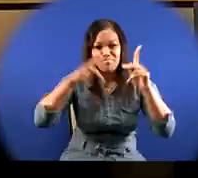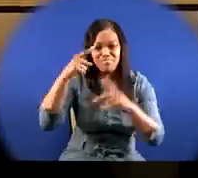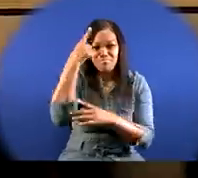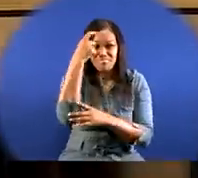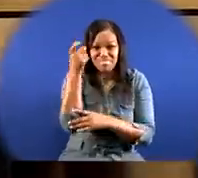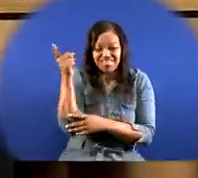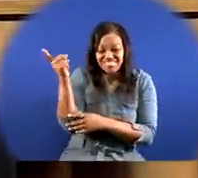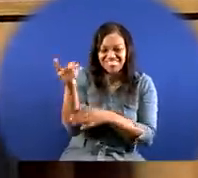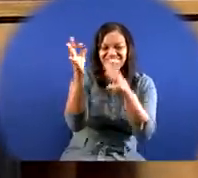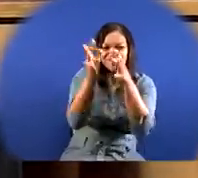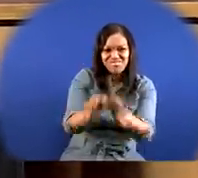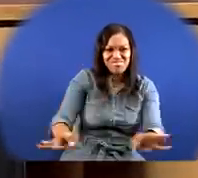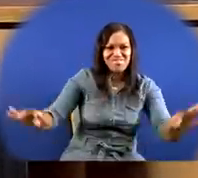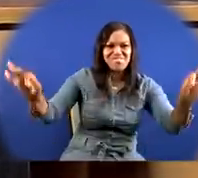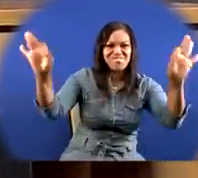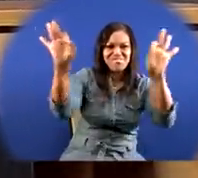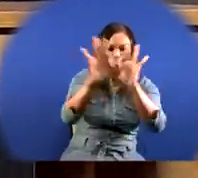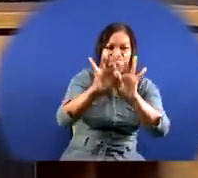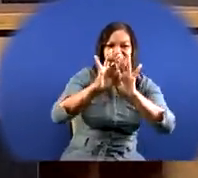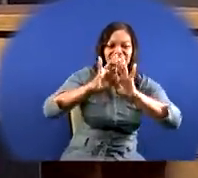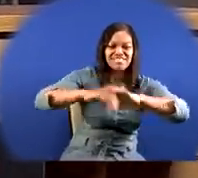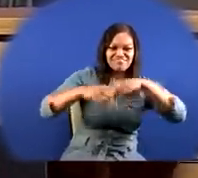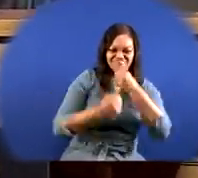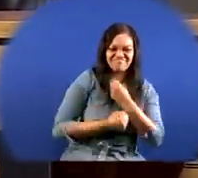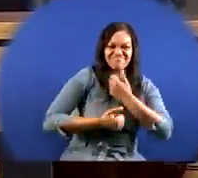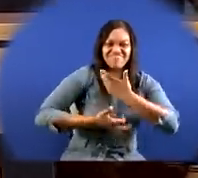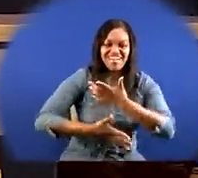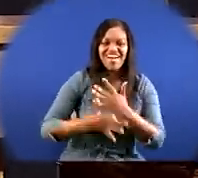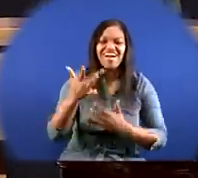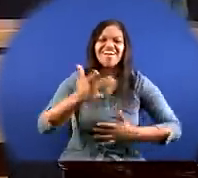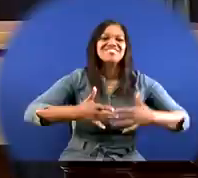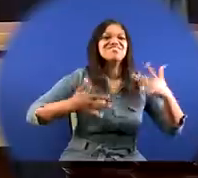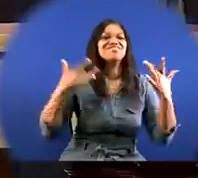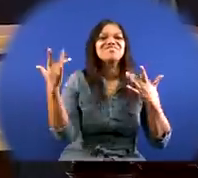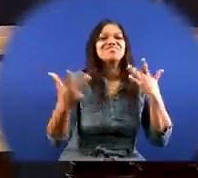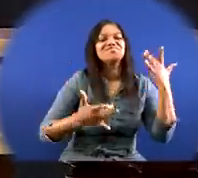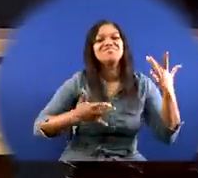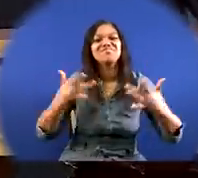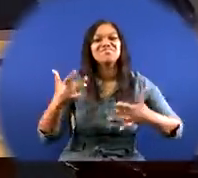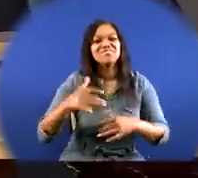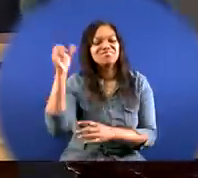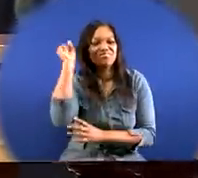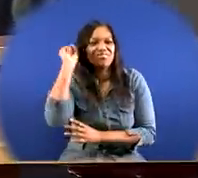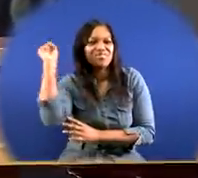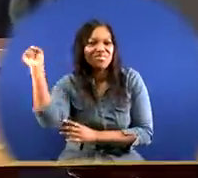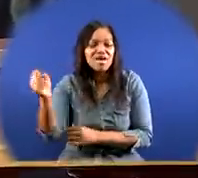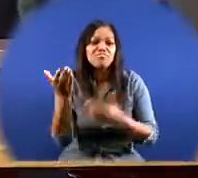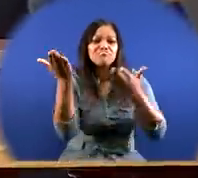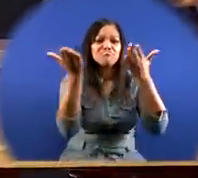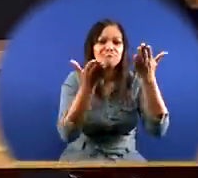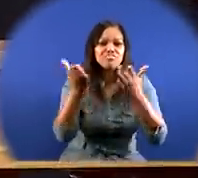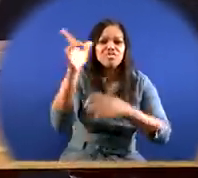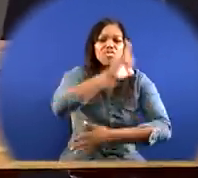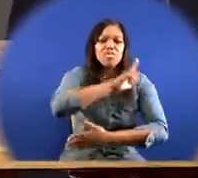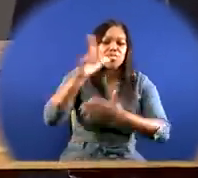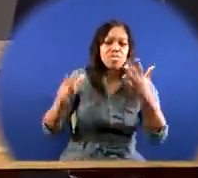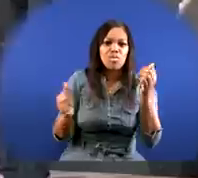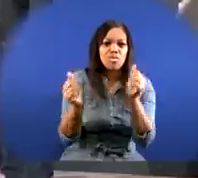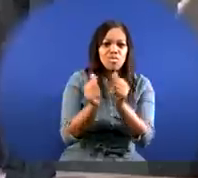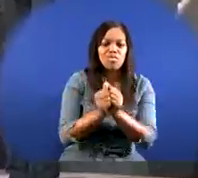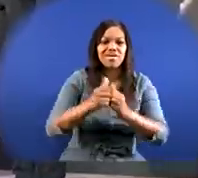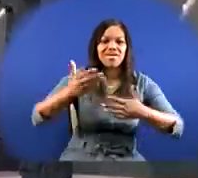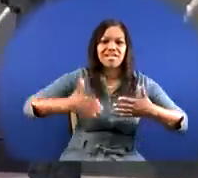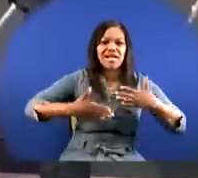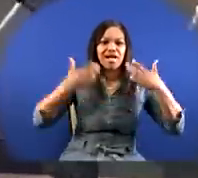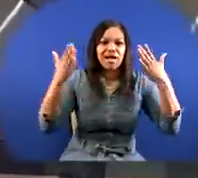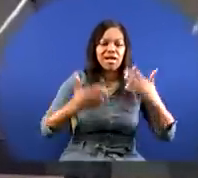worthy to be praised. Make a joyful noise unto the Lord, all ye lands. Serve the Lord with gladness. Come before his